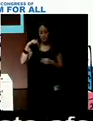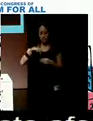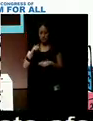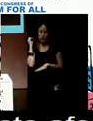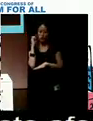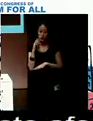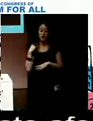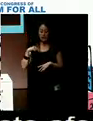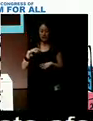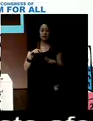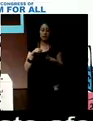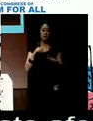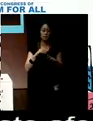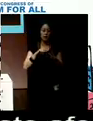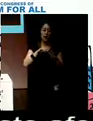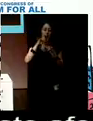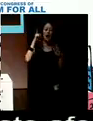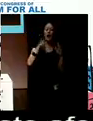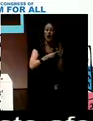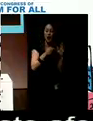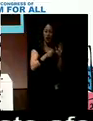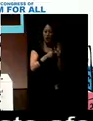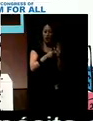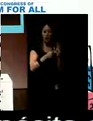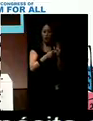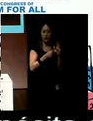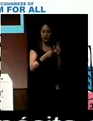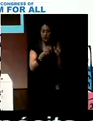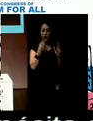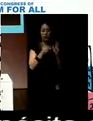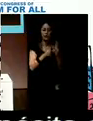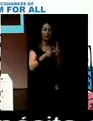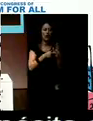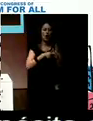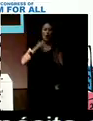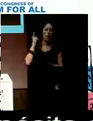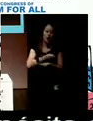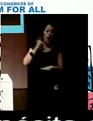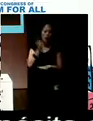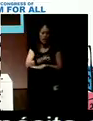obligations. It is merely to facilitate and to speed up the implementation